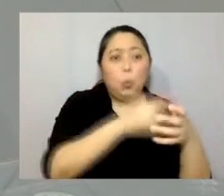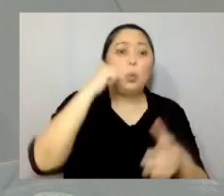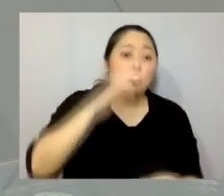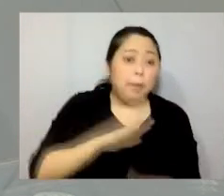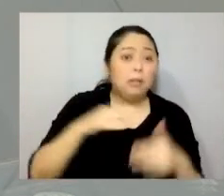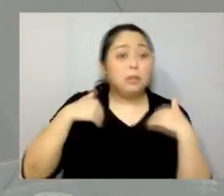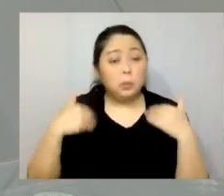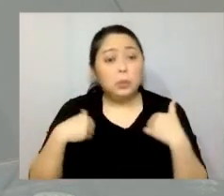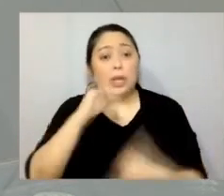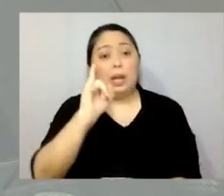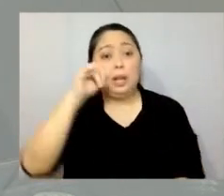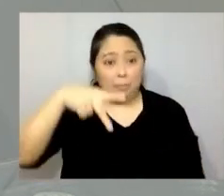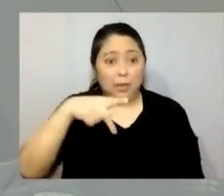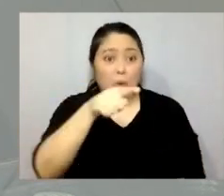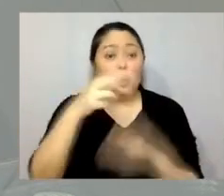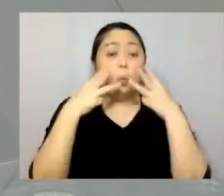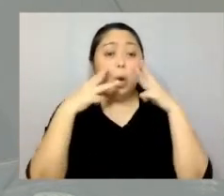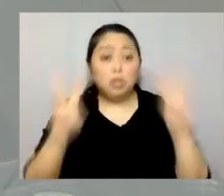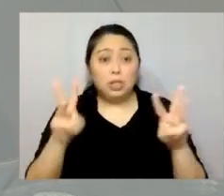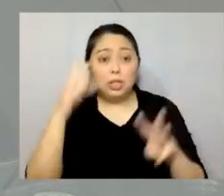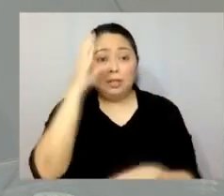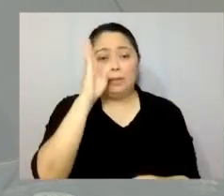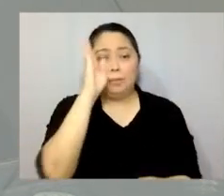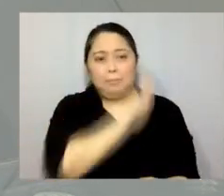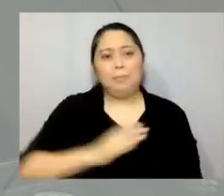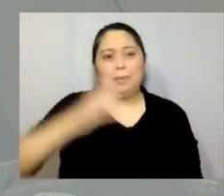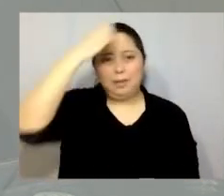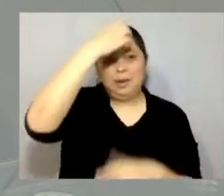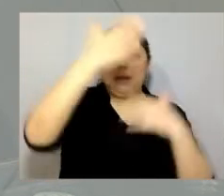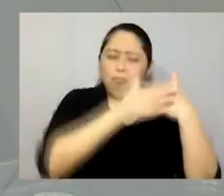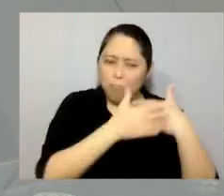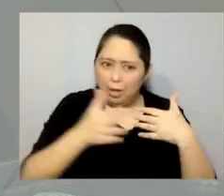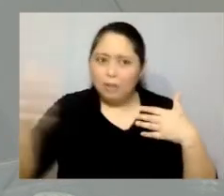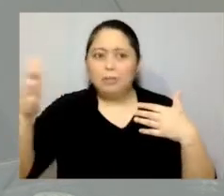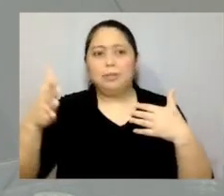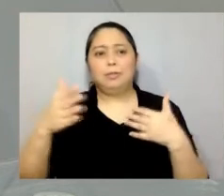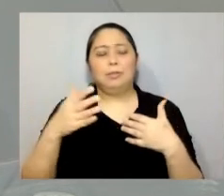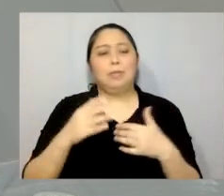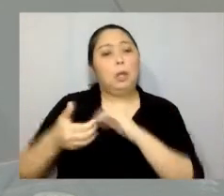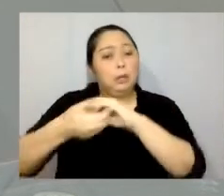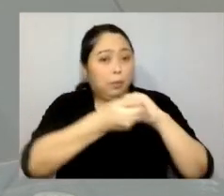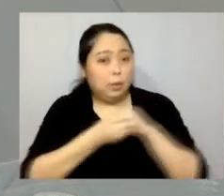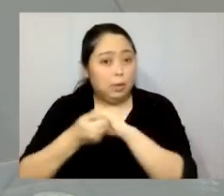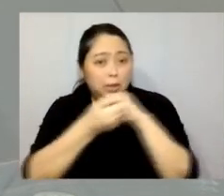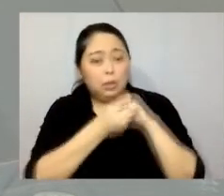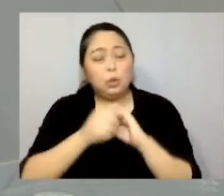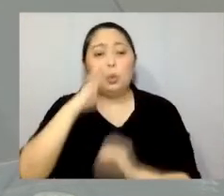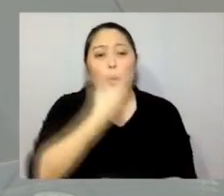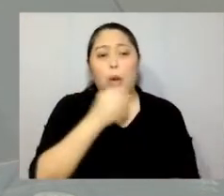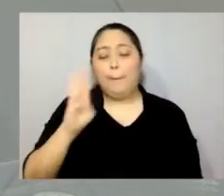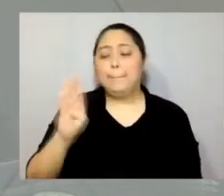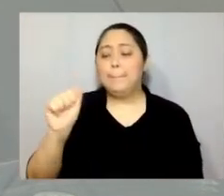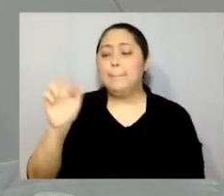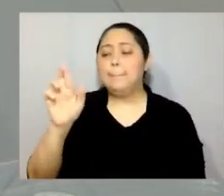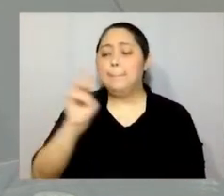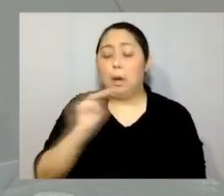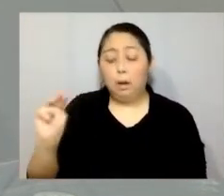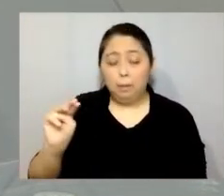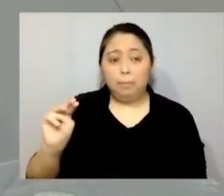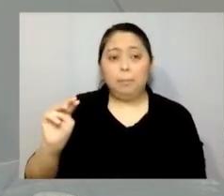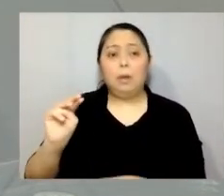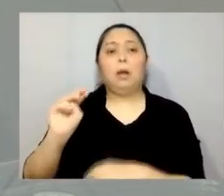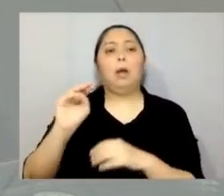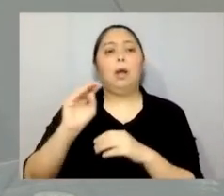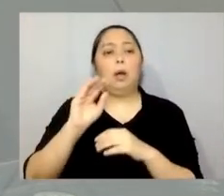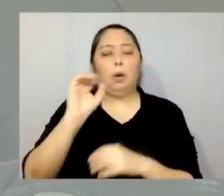and Indigenous people? Stay with us. You're watching ANC Presents Bangsamoro and Beyond, produced in partnership with BARM, the Bangsamoro Autonomous Region in